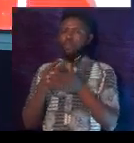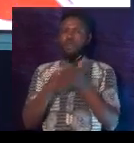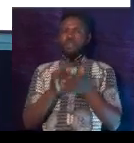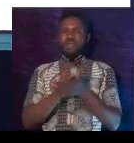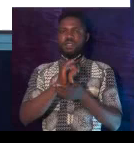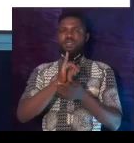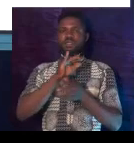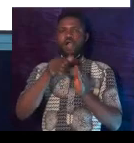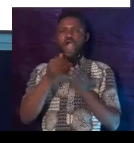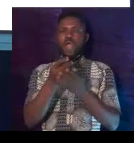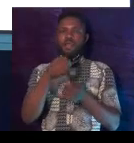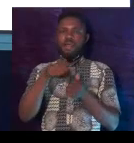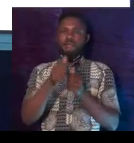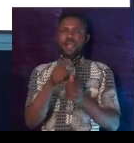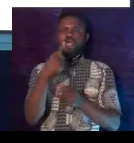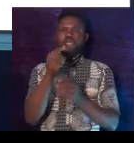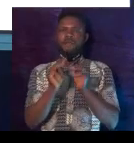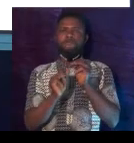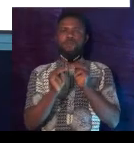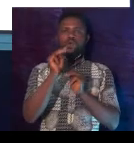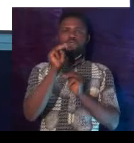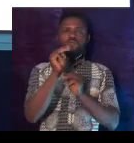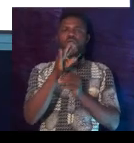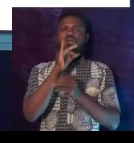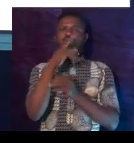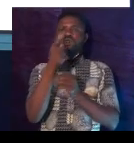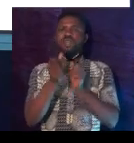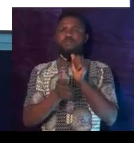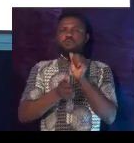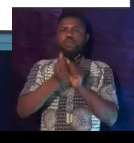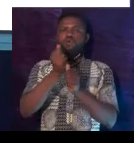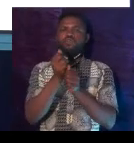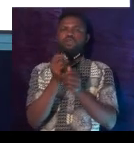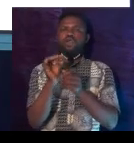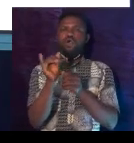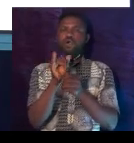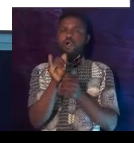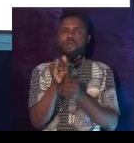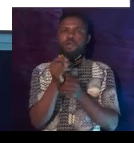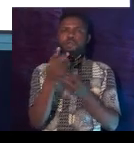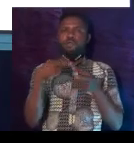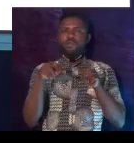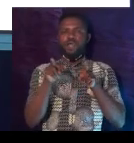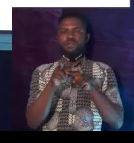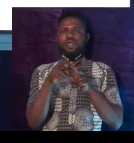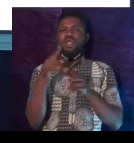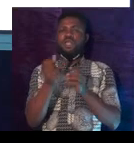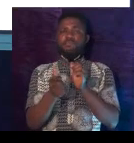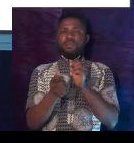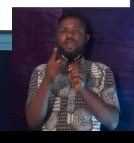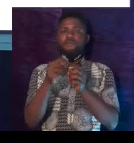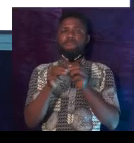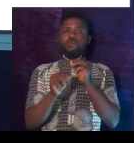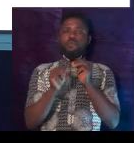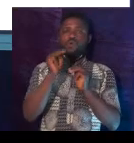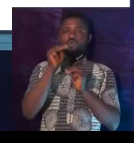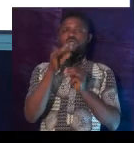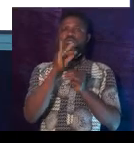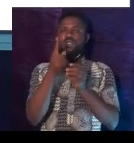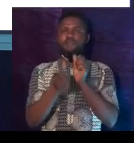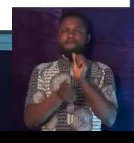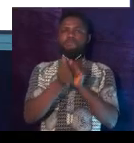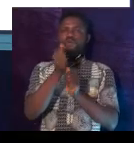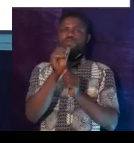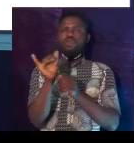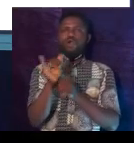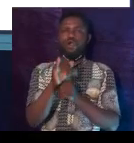Let's see what that is all about. The mode is the most common value. The mode is